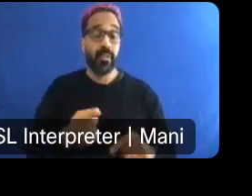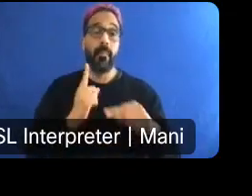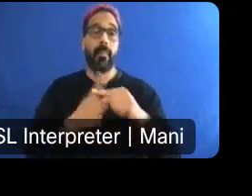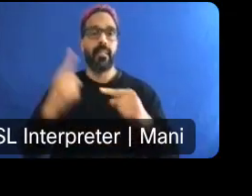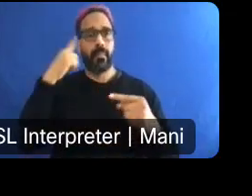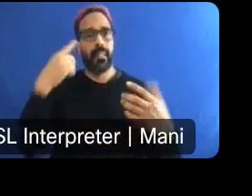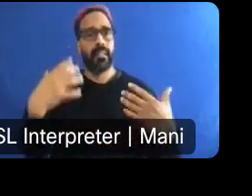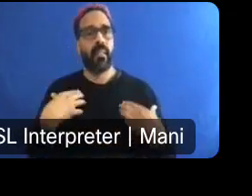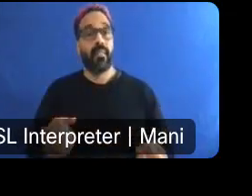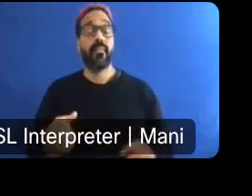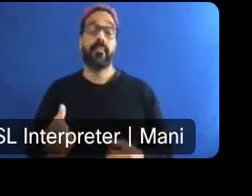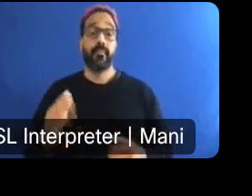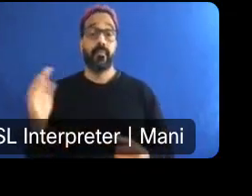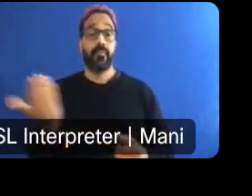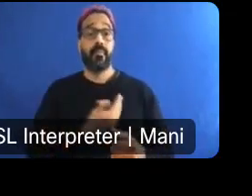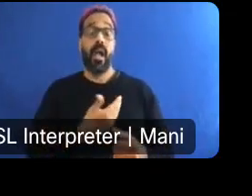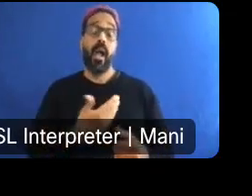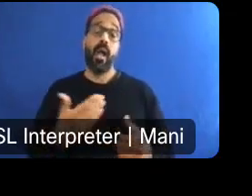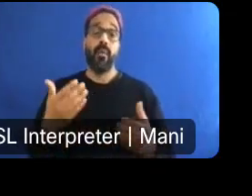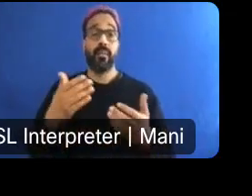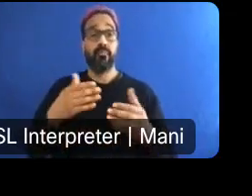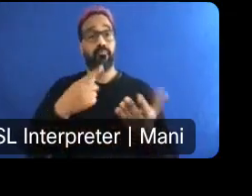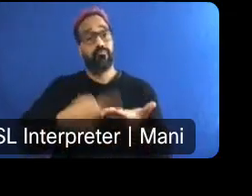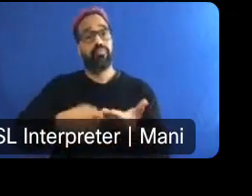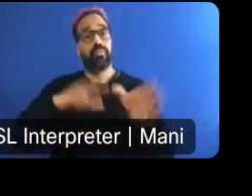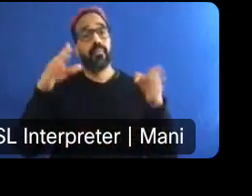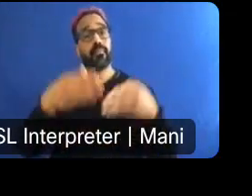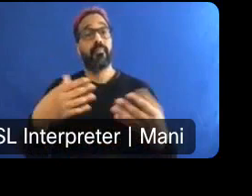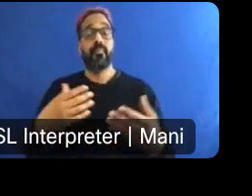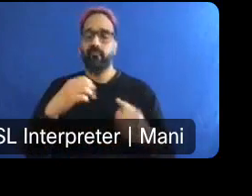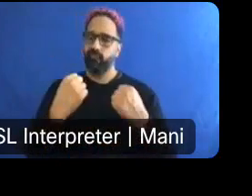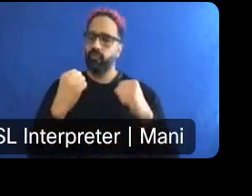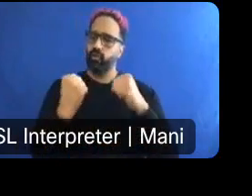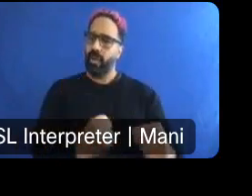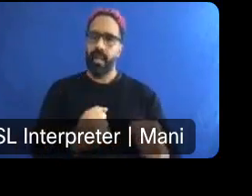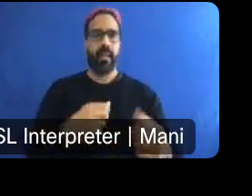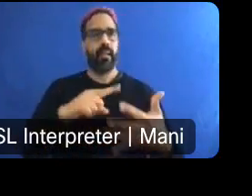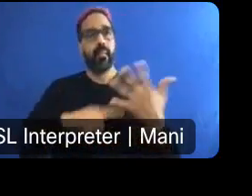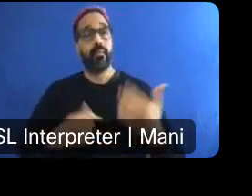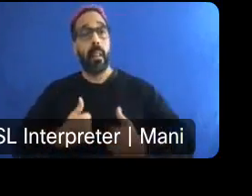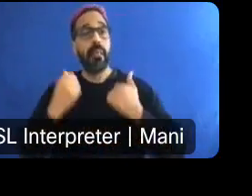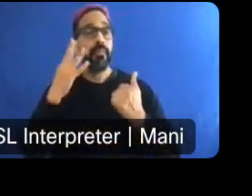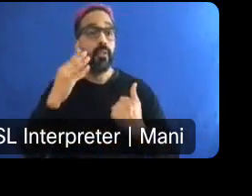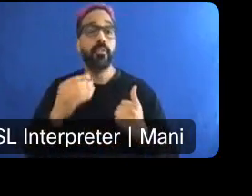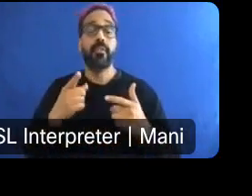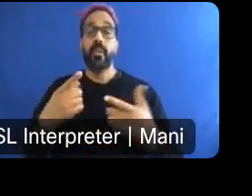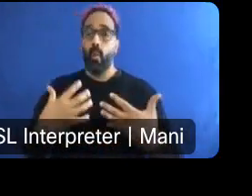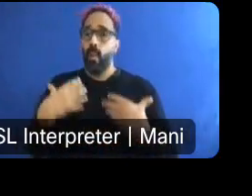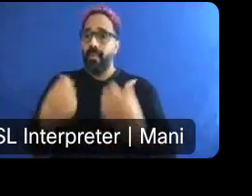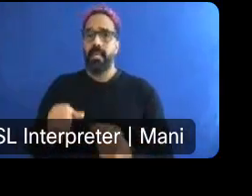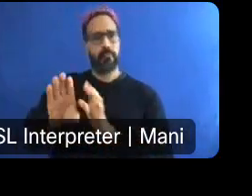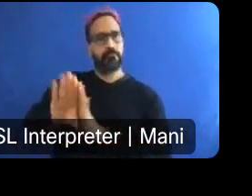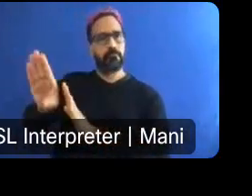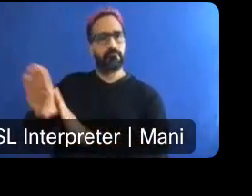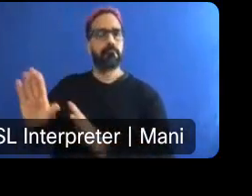centers on strengths, lived experiences, healing, and well-being. If at any point you need to take a break, we